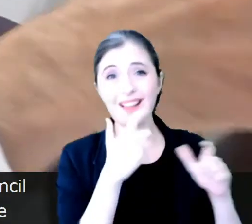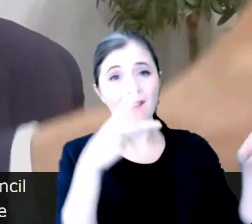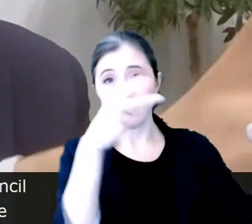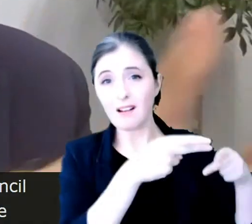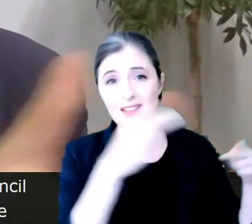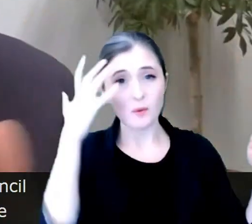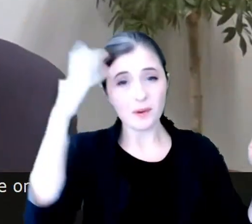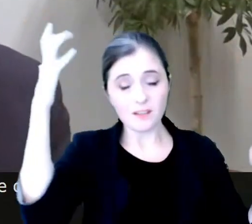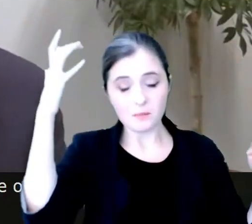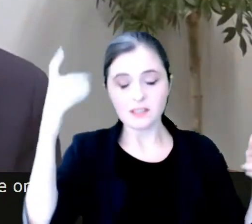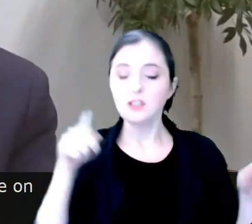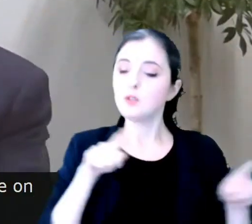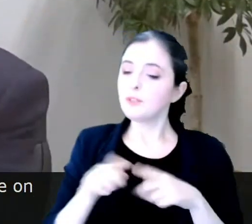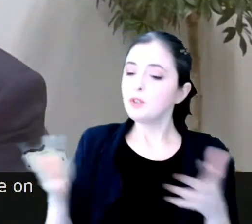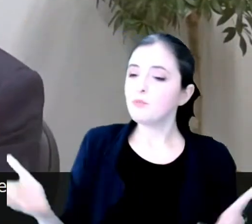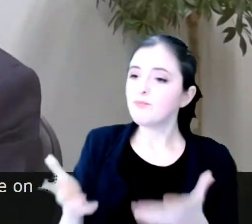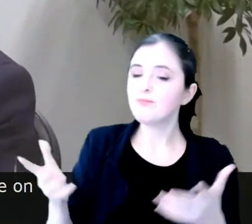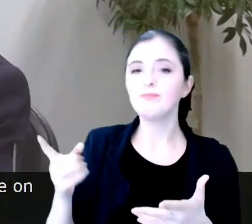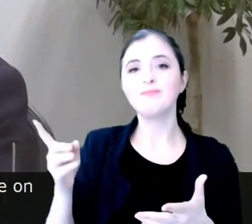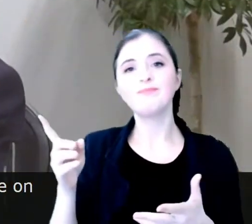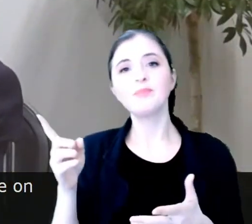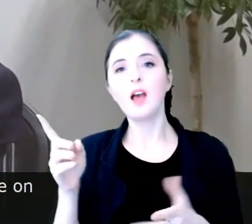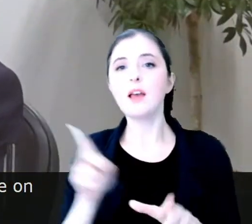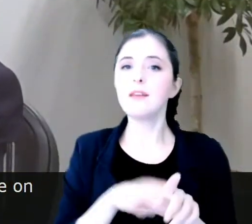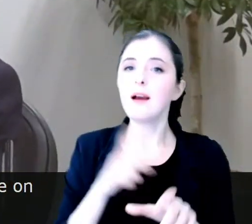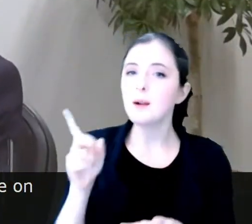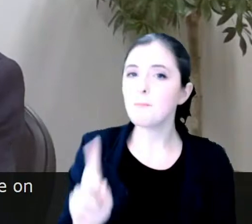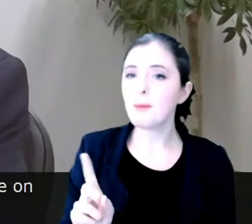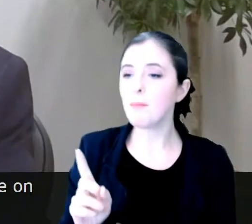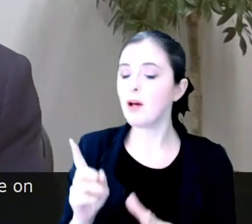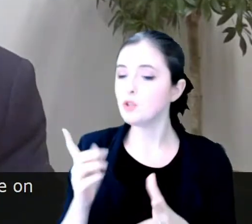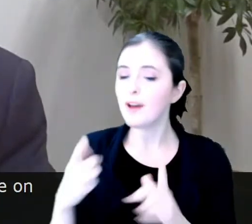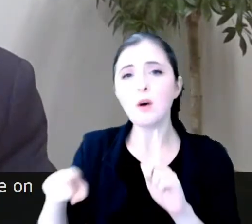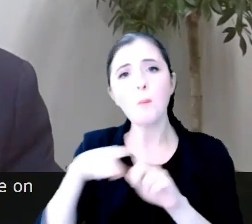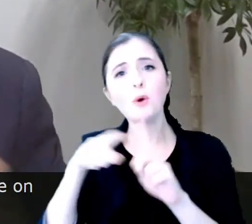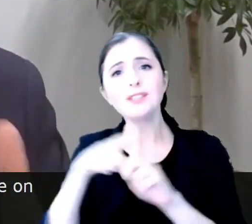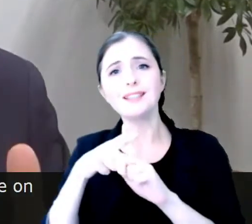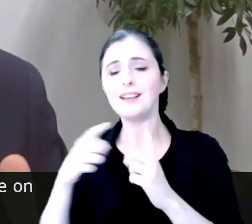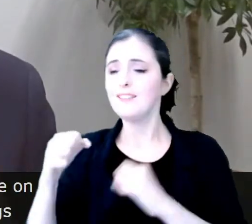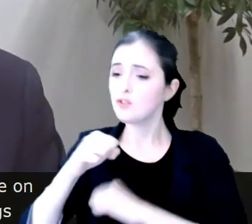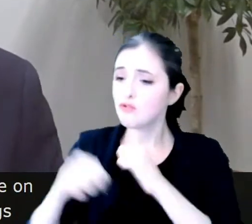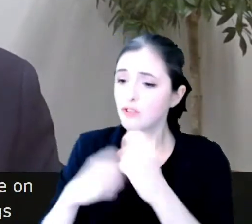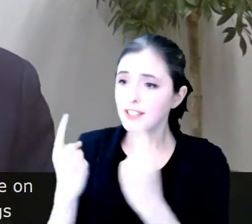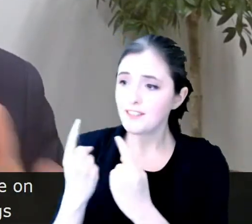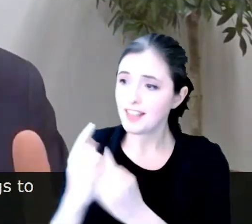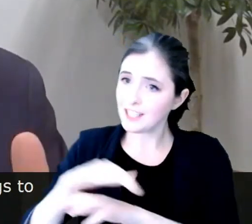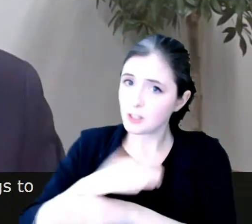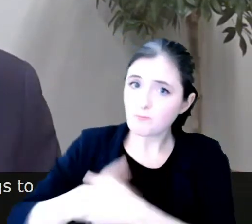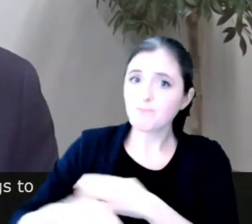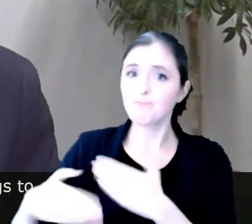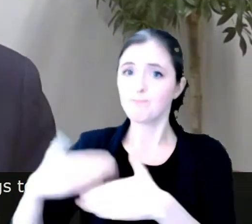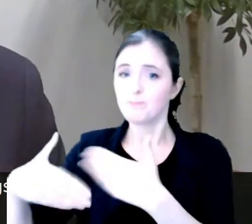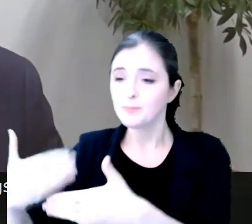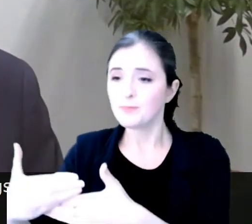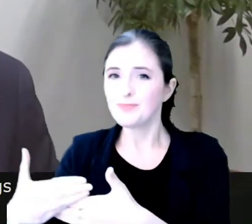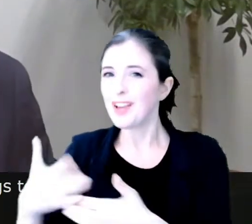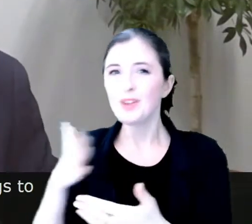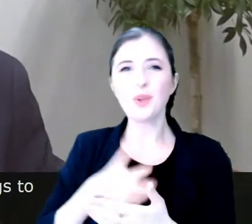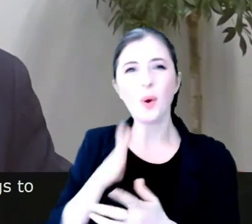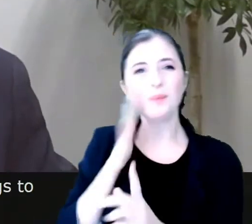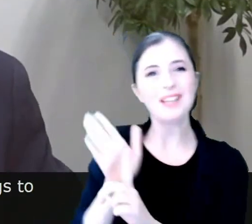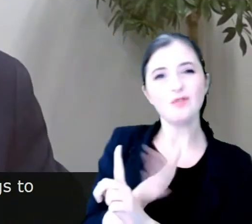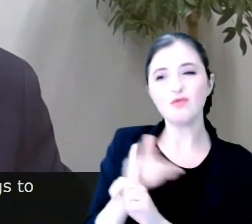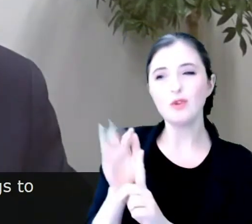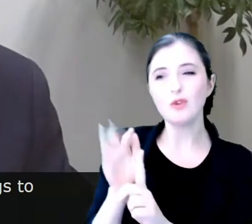constructive things to do rather than being groomed into joining criminal gangs because of a lack of belonging, because of deprivation and inequalities. And that's